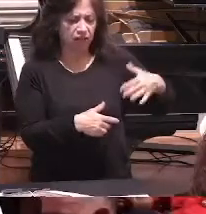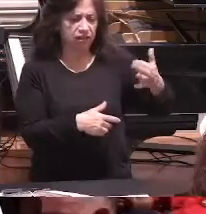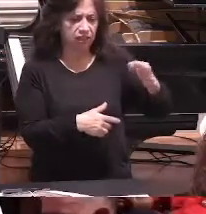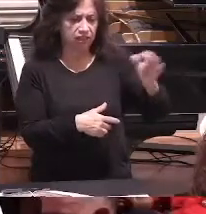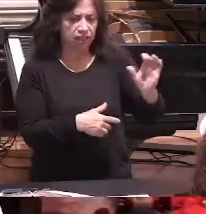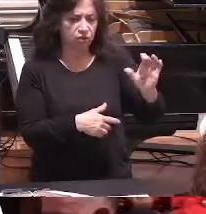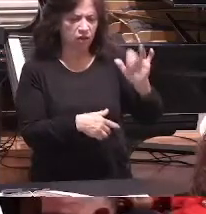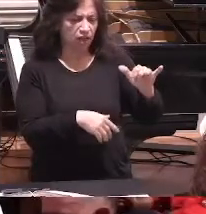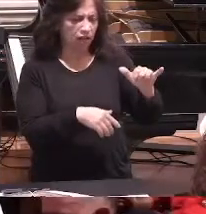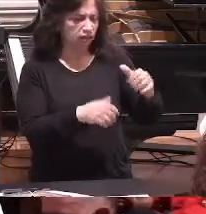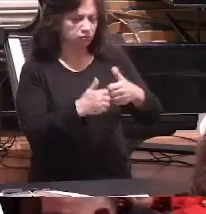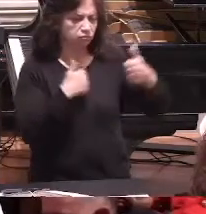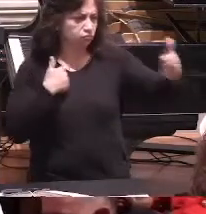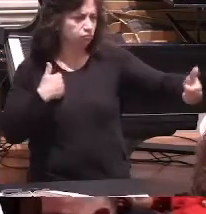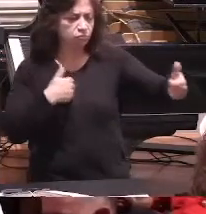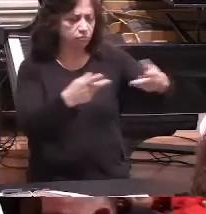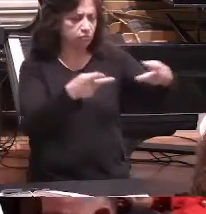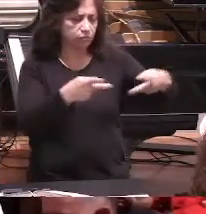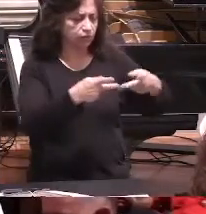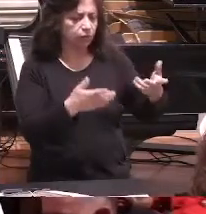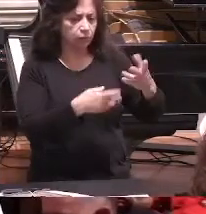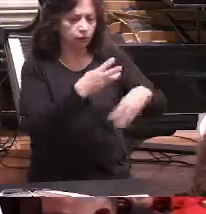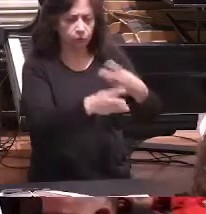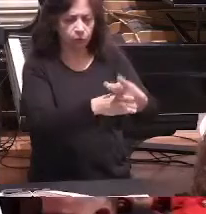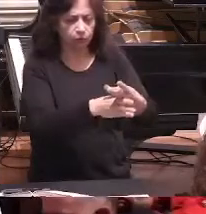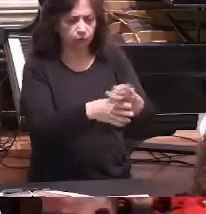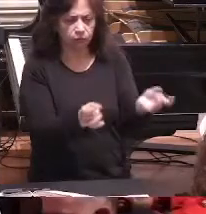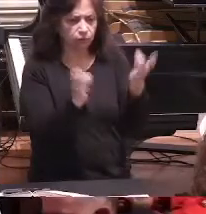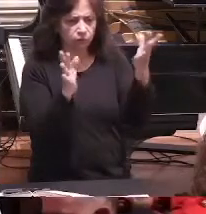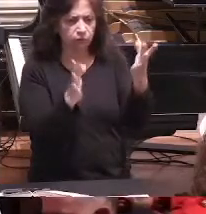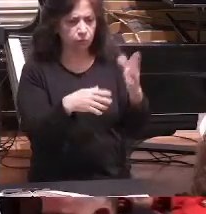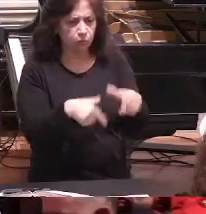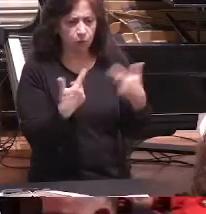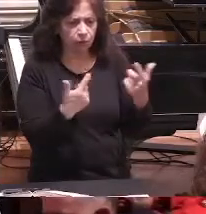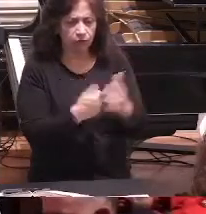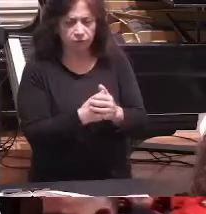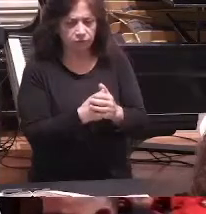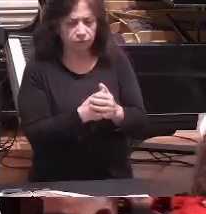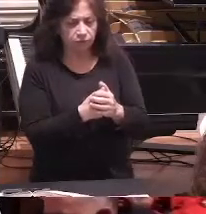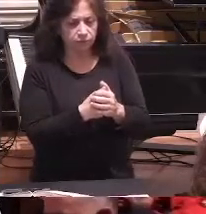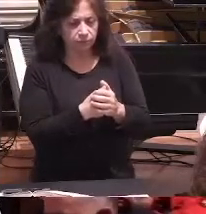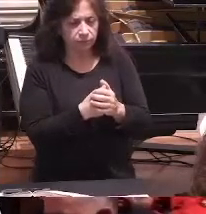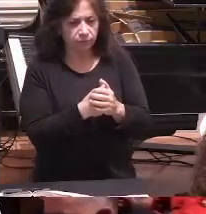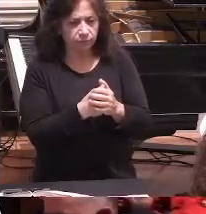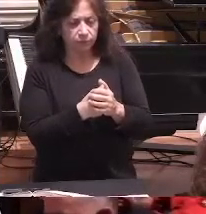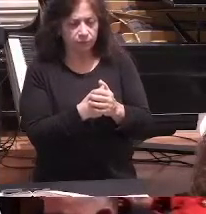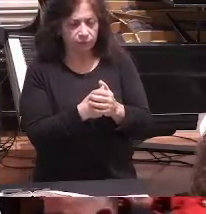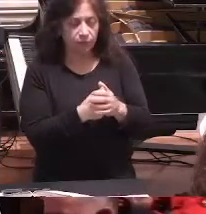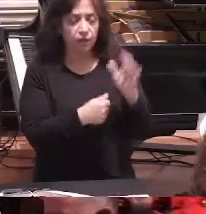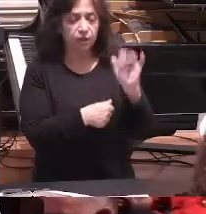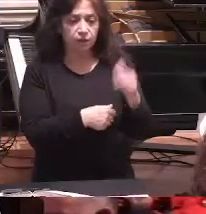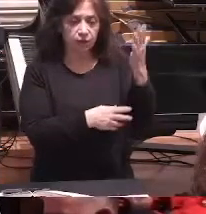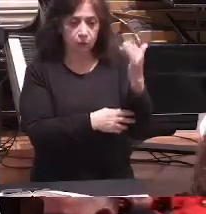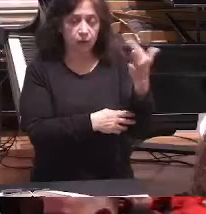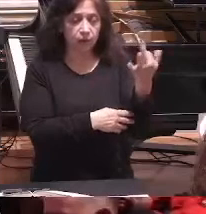especially in this remote part of the world, was hard. very hard. Which is why